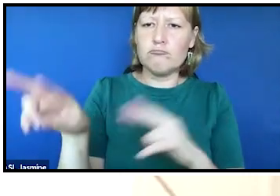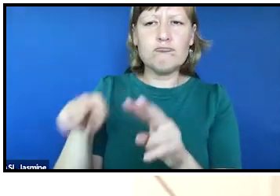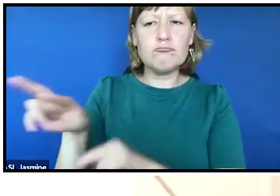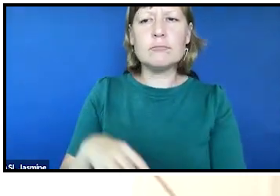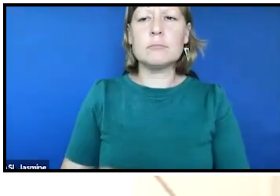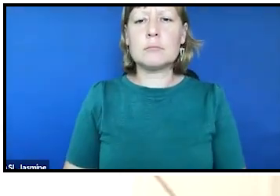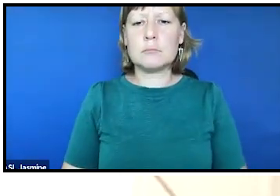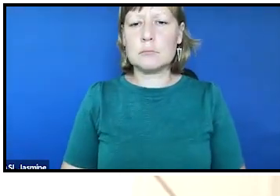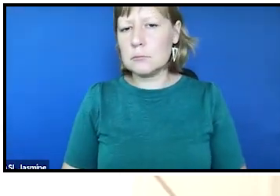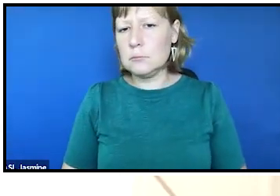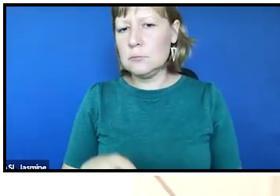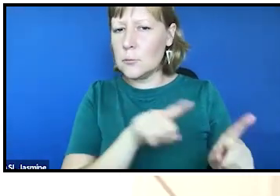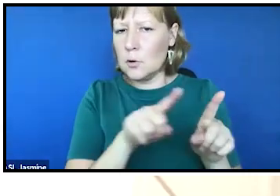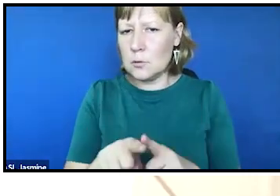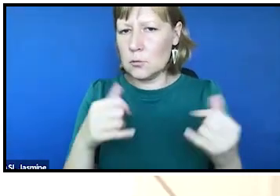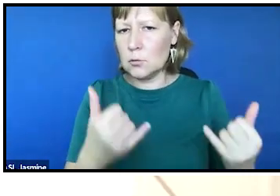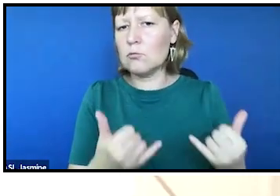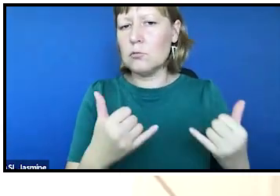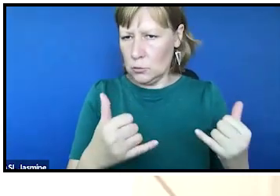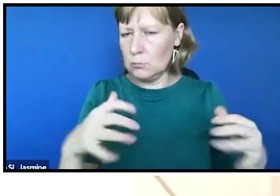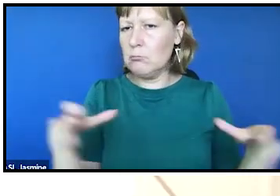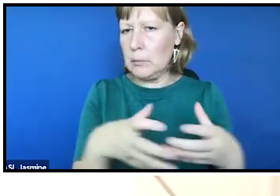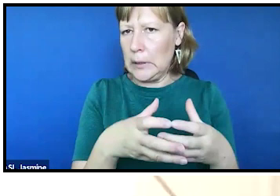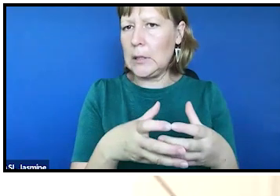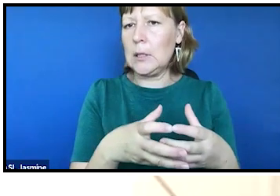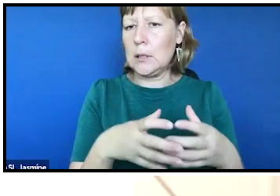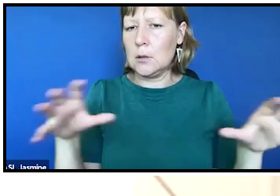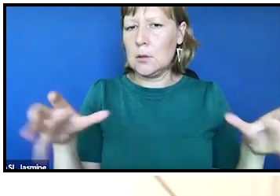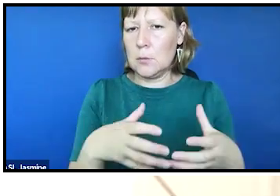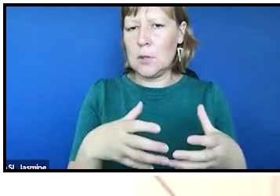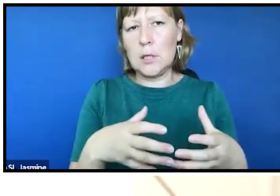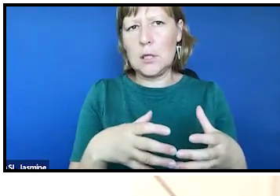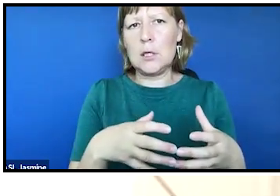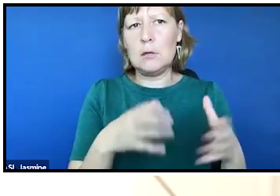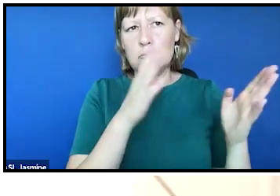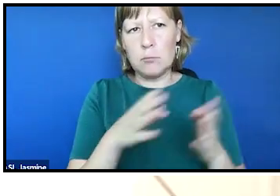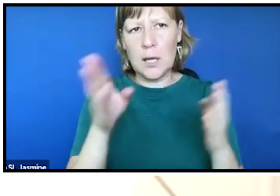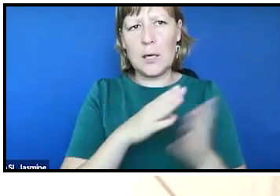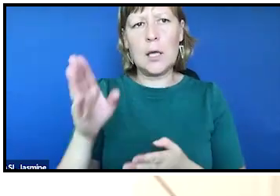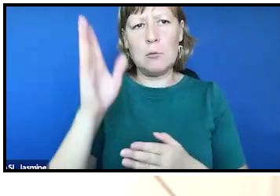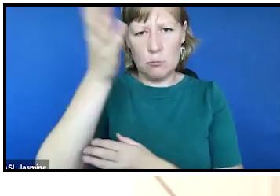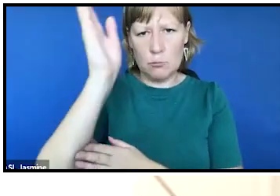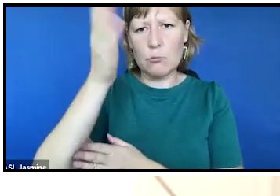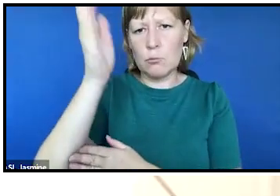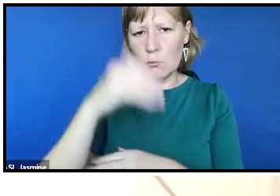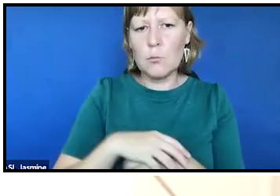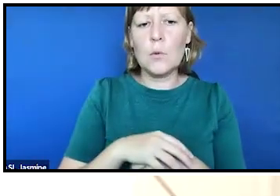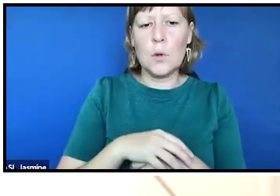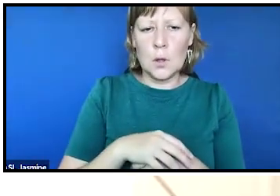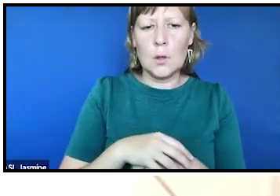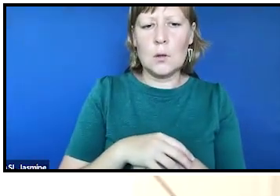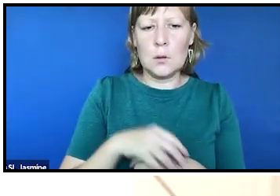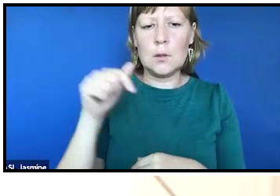are also currently meeting with putting together a presentation on stay as a model employer, and